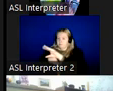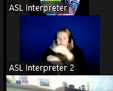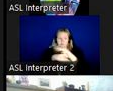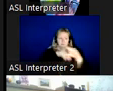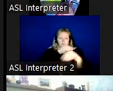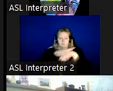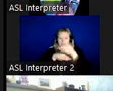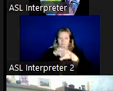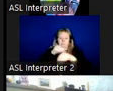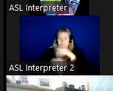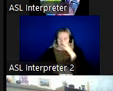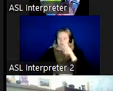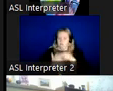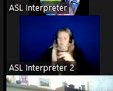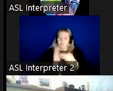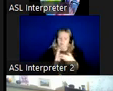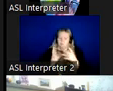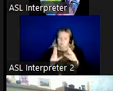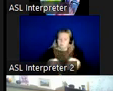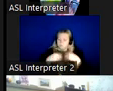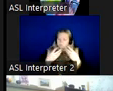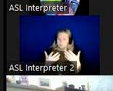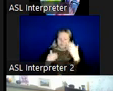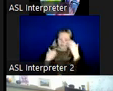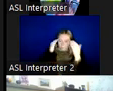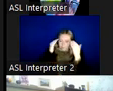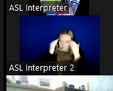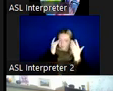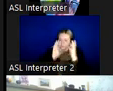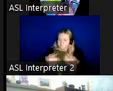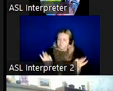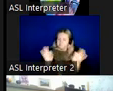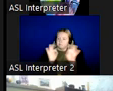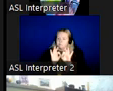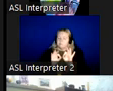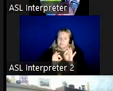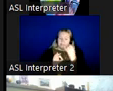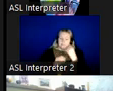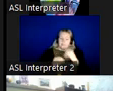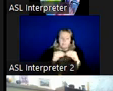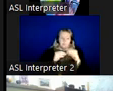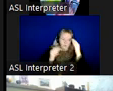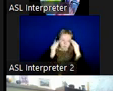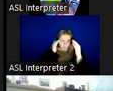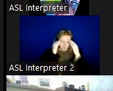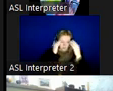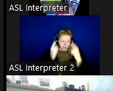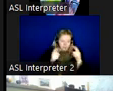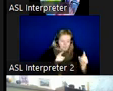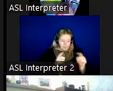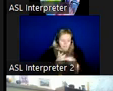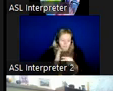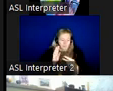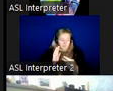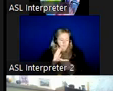that we offer, the more we love to get awareness about. And the more we get awareness about different things, the more